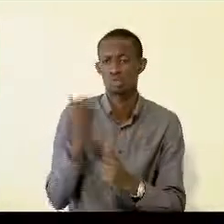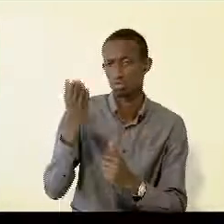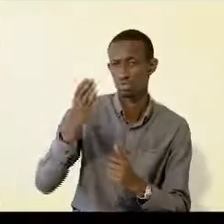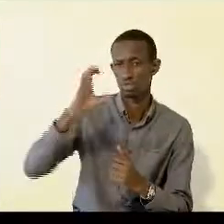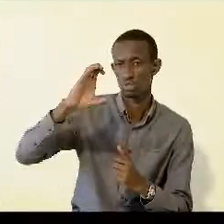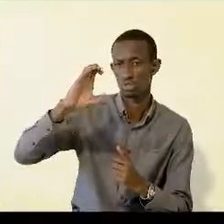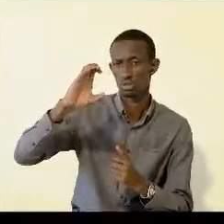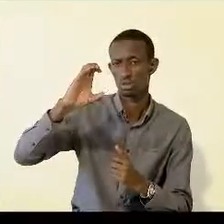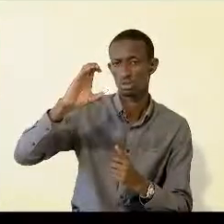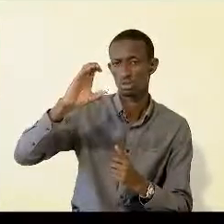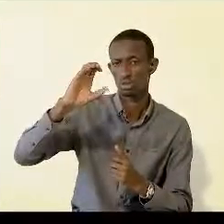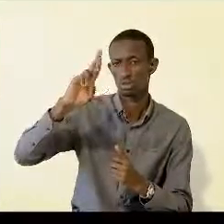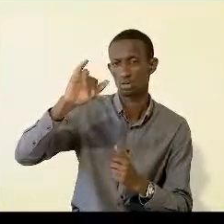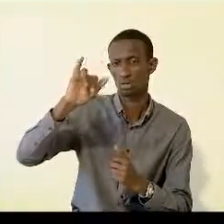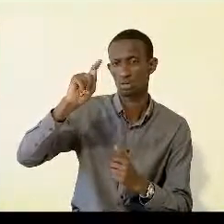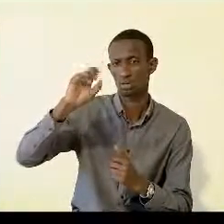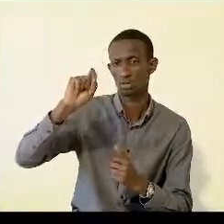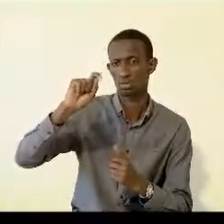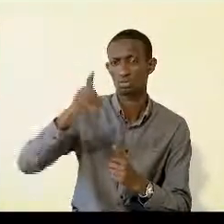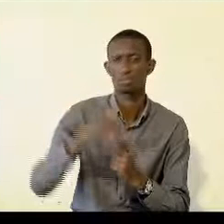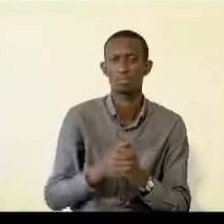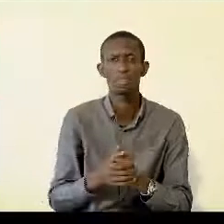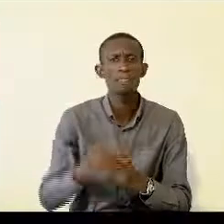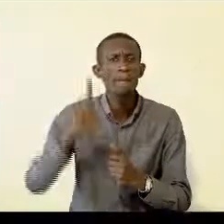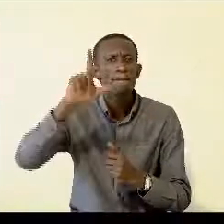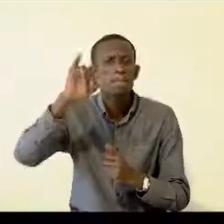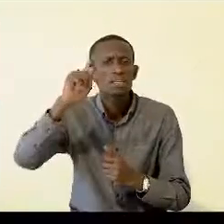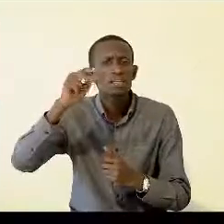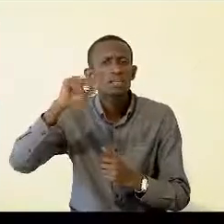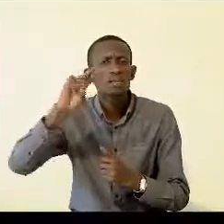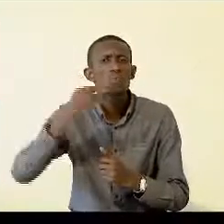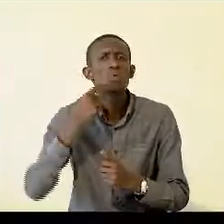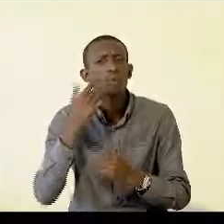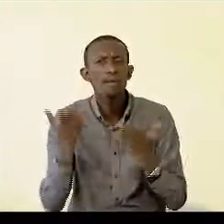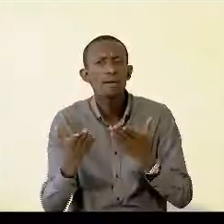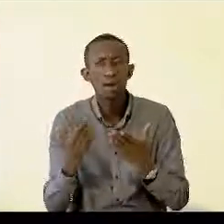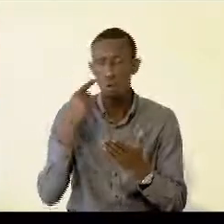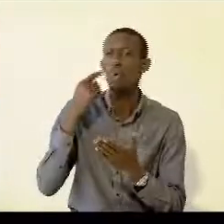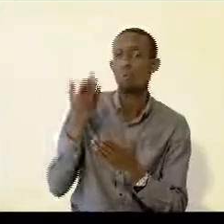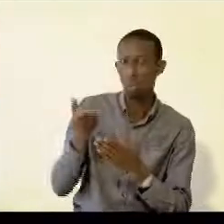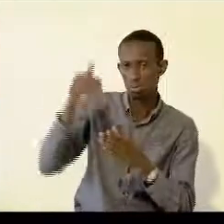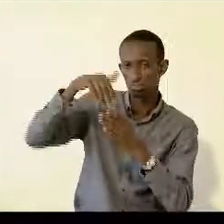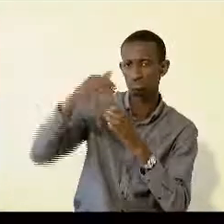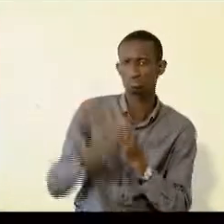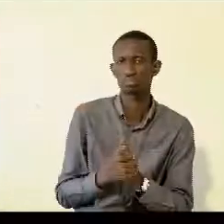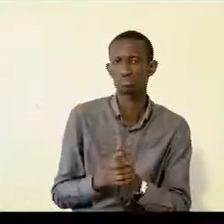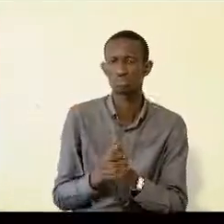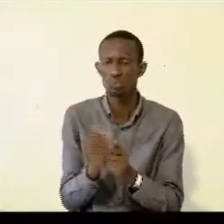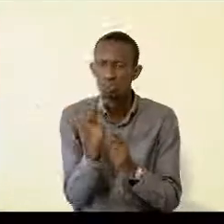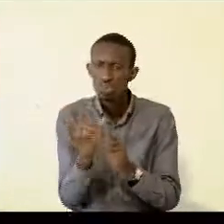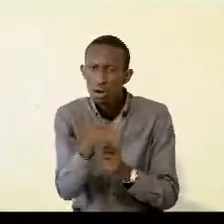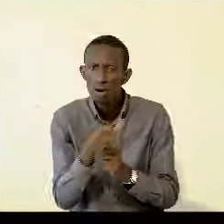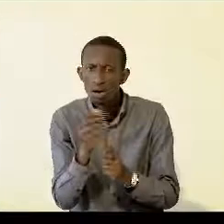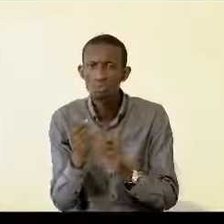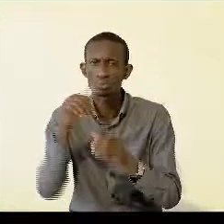carnallite. Where do we find lithium? Lithium, rubidium, and cesium occur in a few rare aluminosilicates.